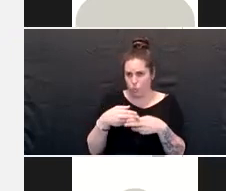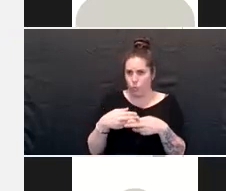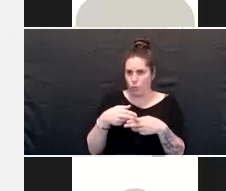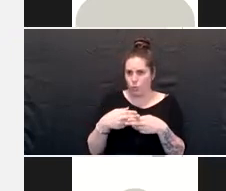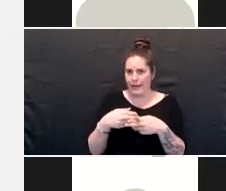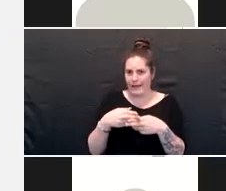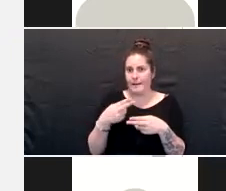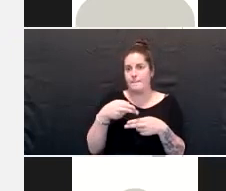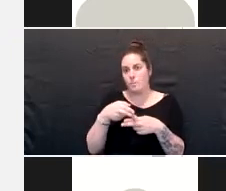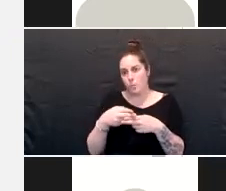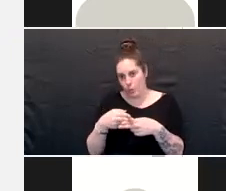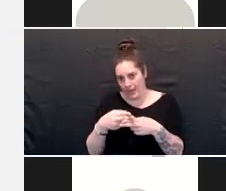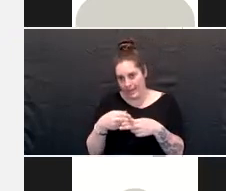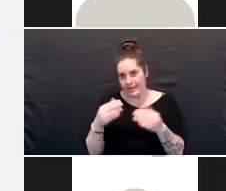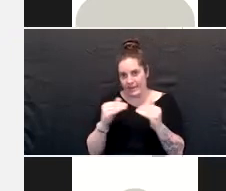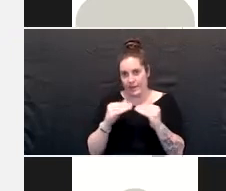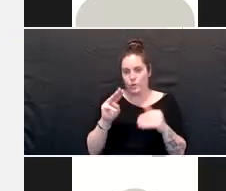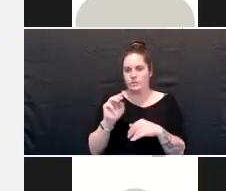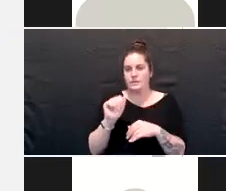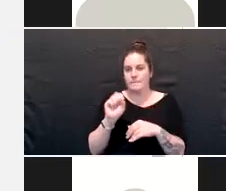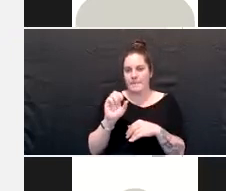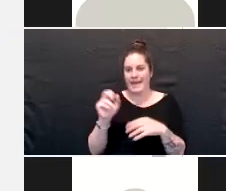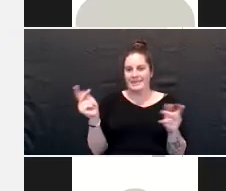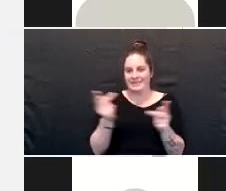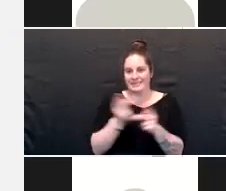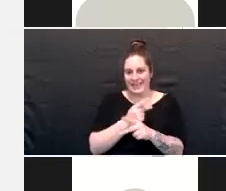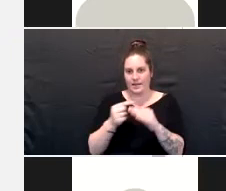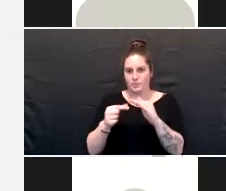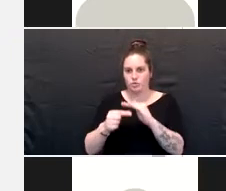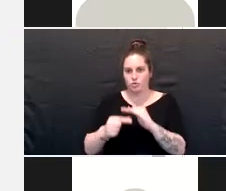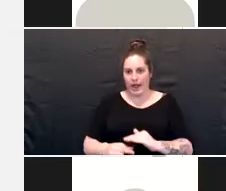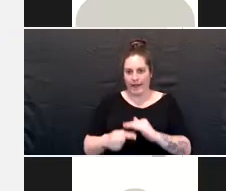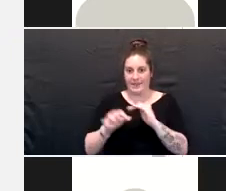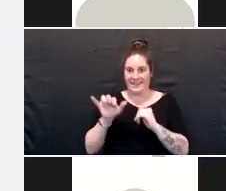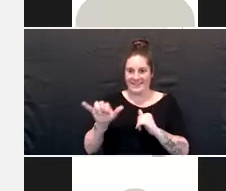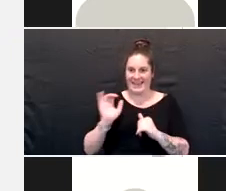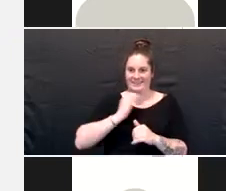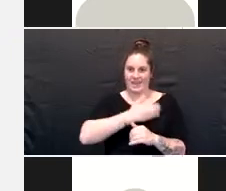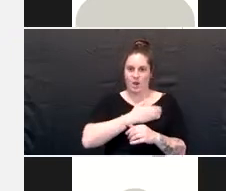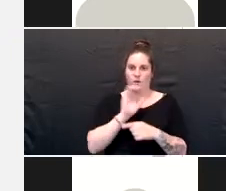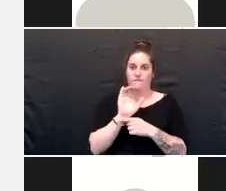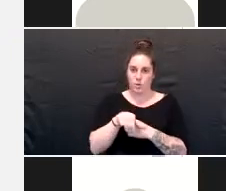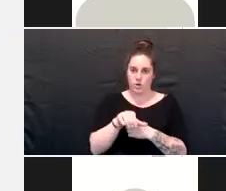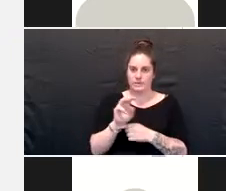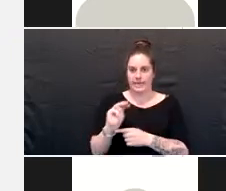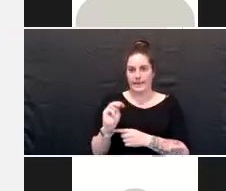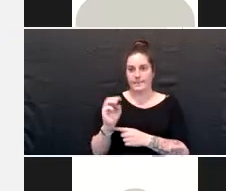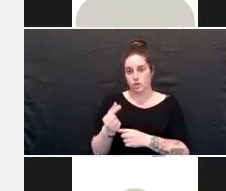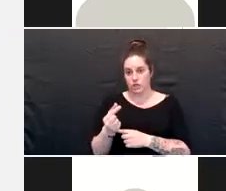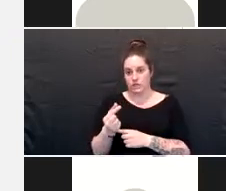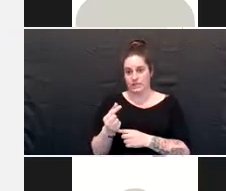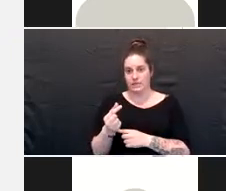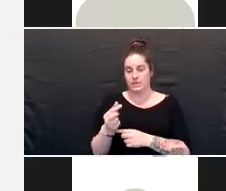Mass times gravity. And so that's the force we apply, mg, the object's